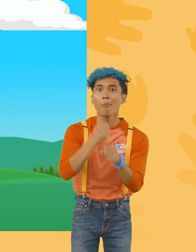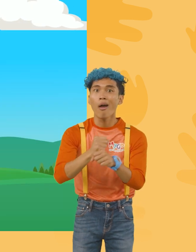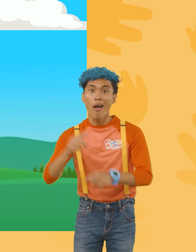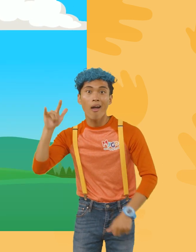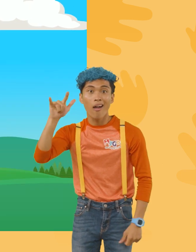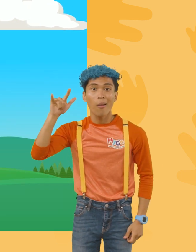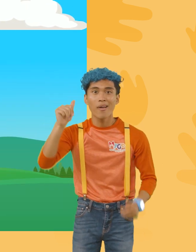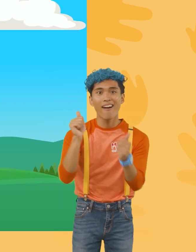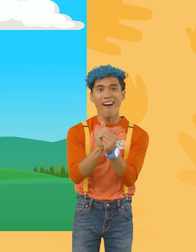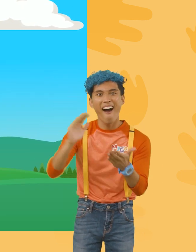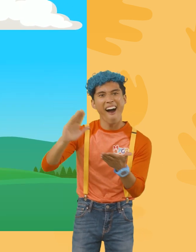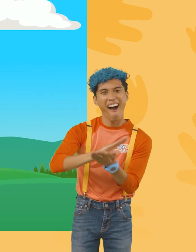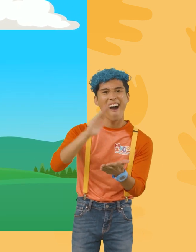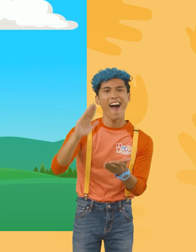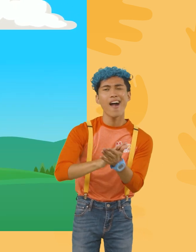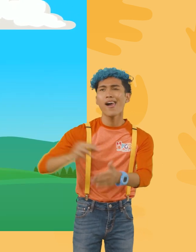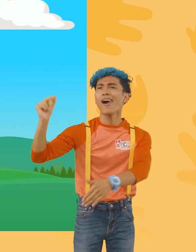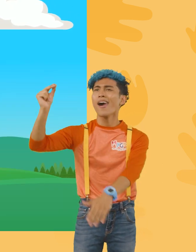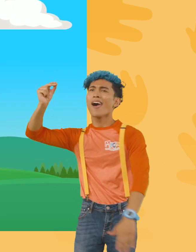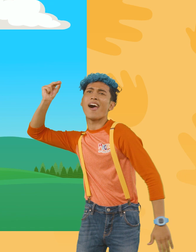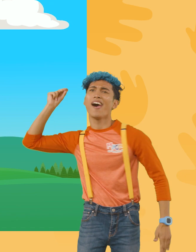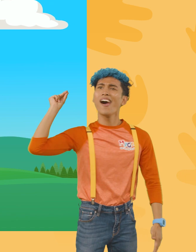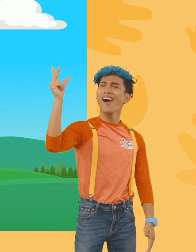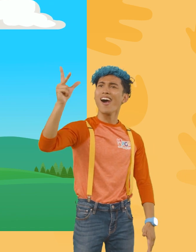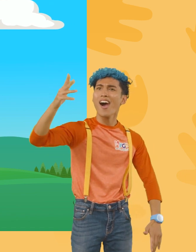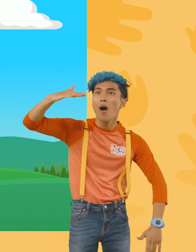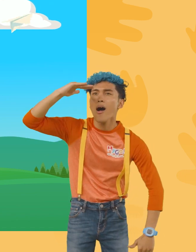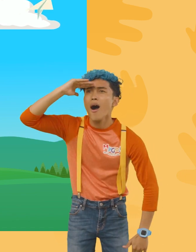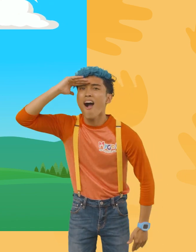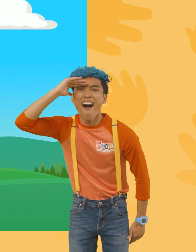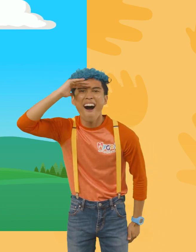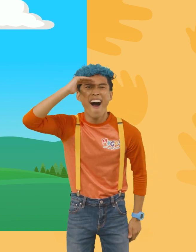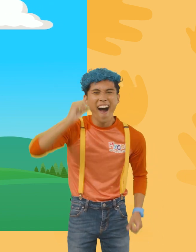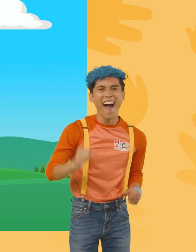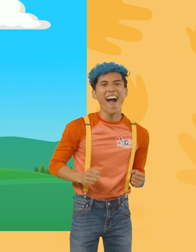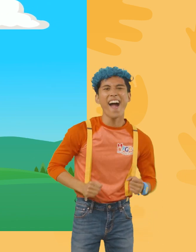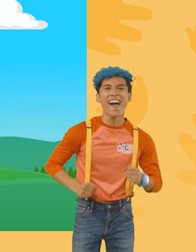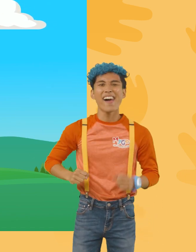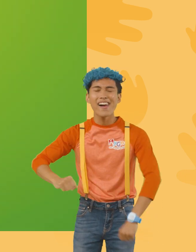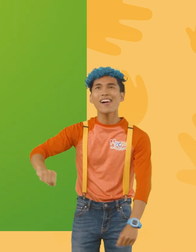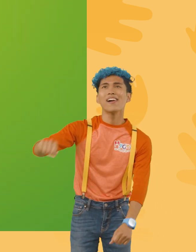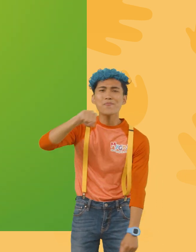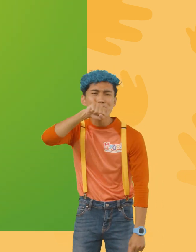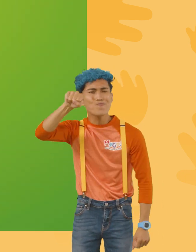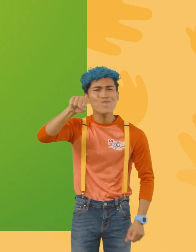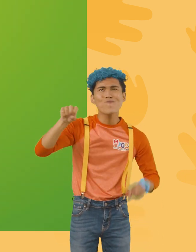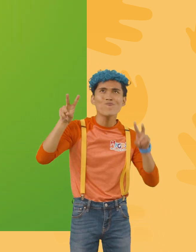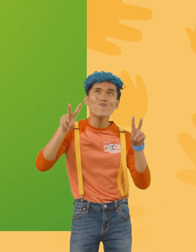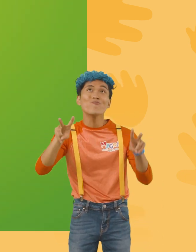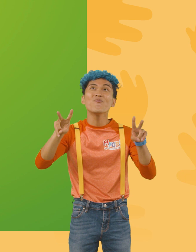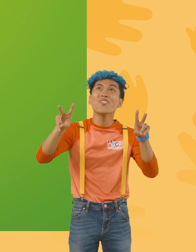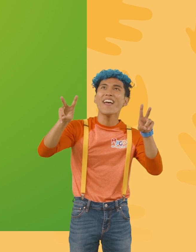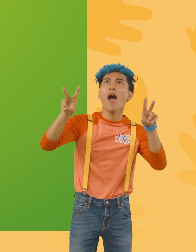make an airplane out of paper, throw it in the air and watch it go. I love to